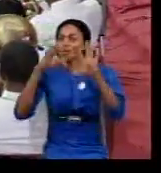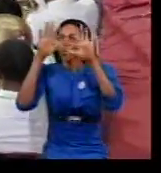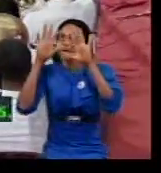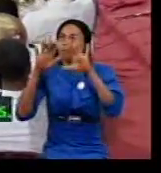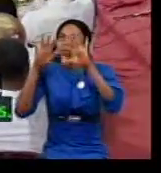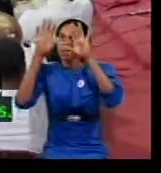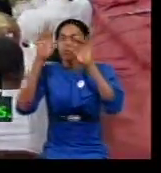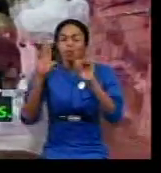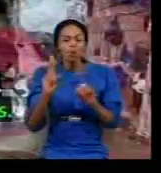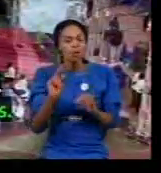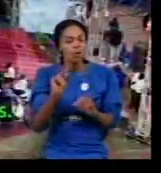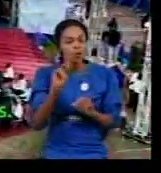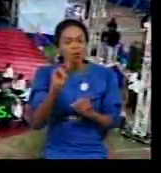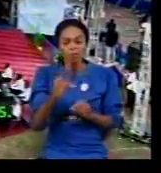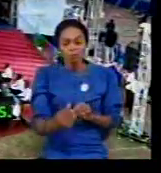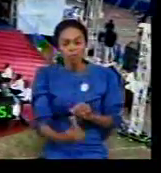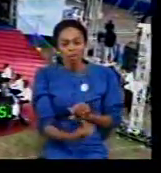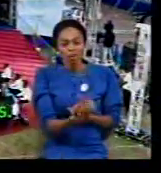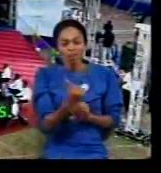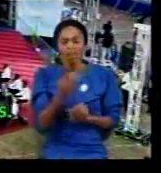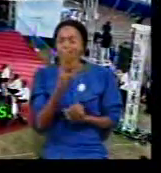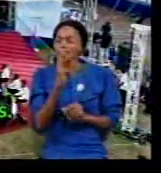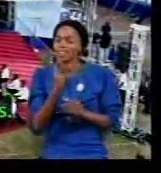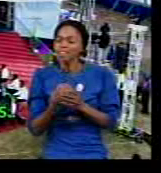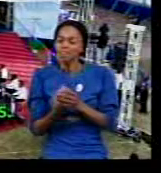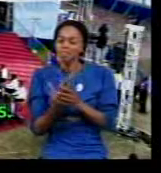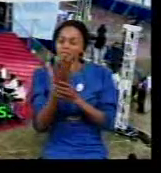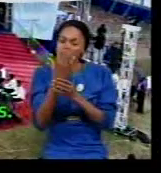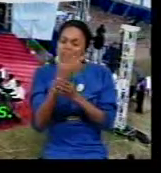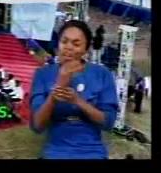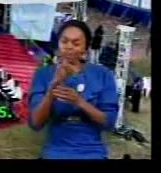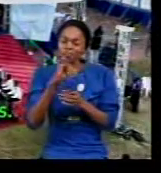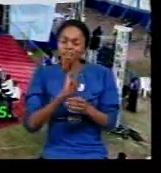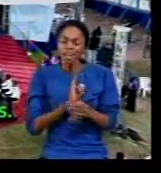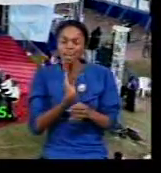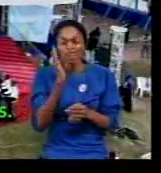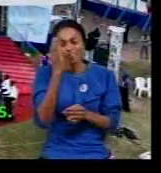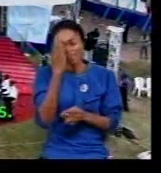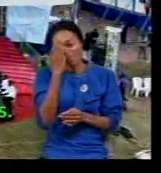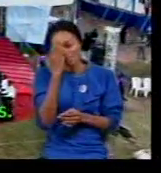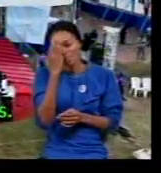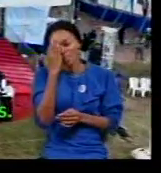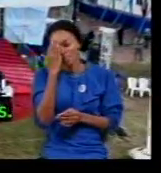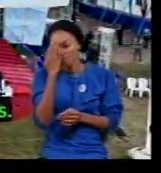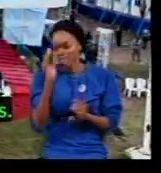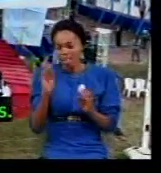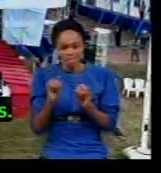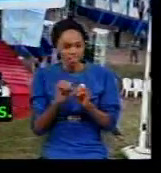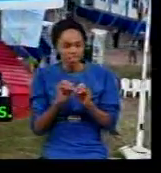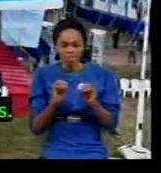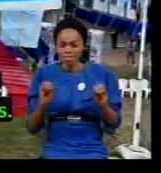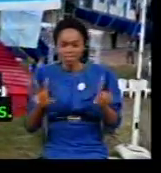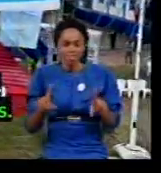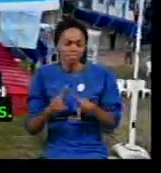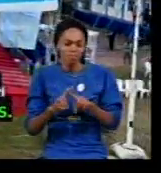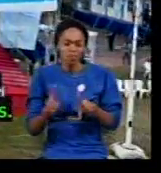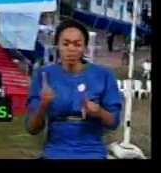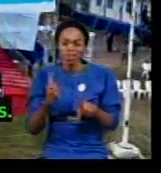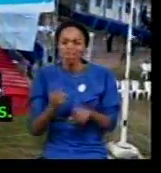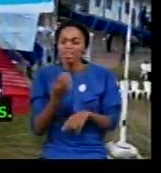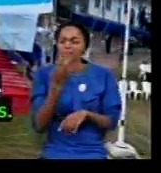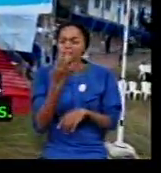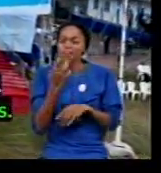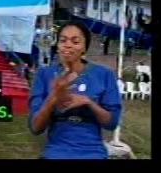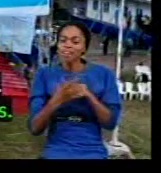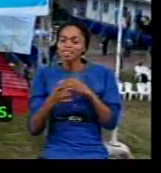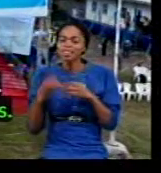has given us his word, and that word will be fulfilled. Did he say he will save you and your family? He'll save your family and save you. Did he say he